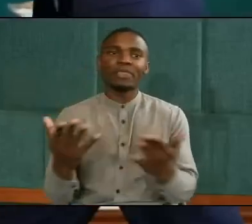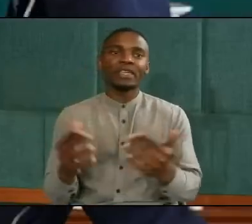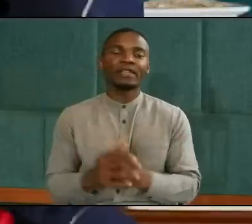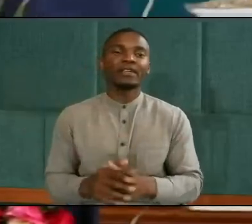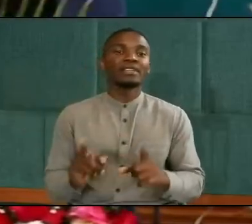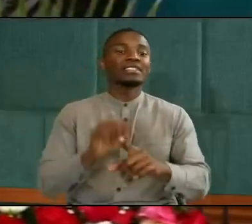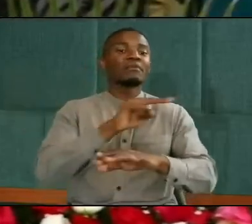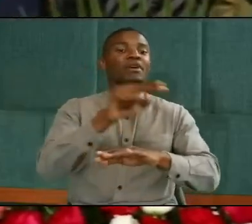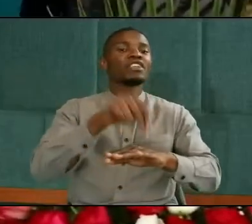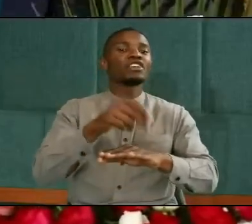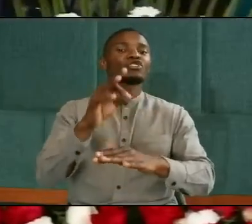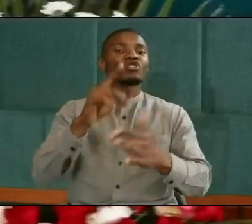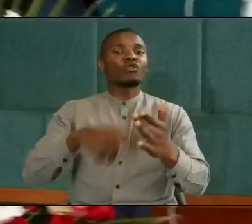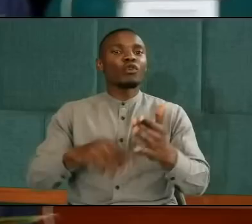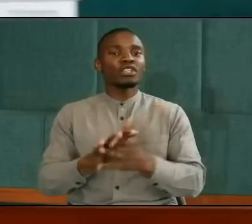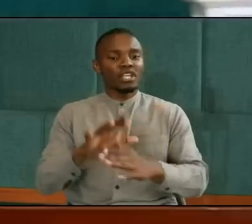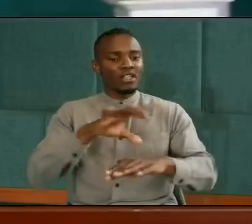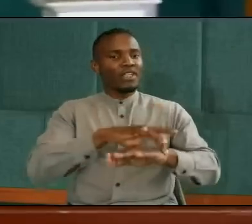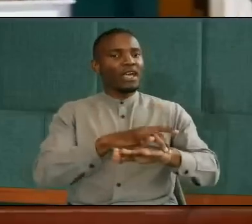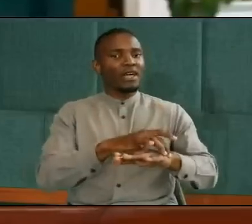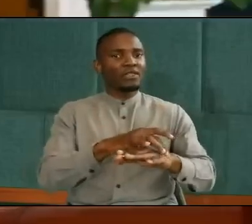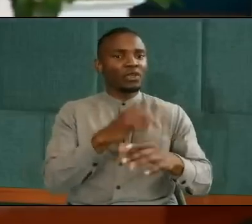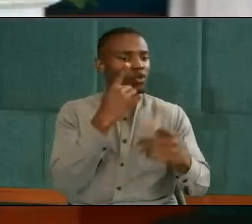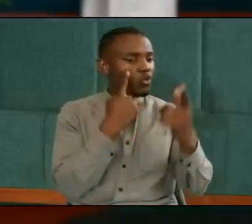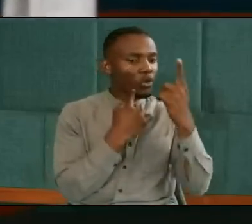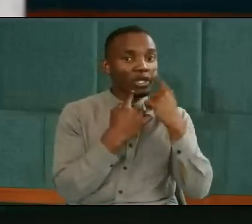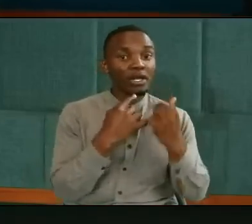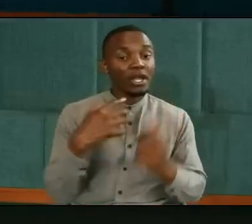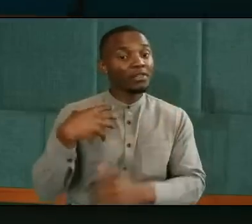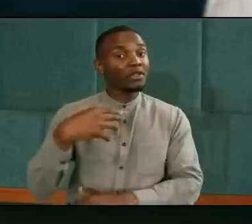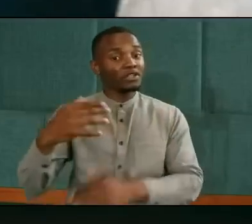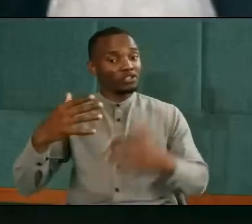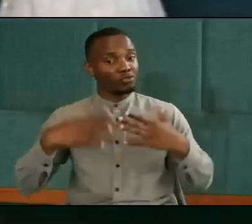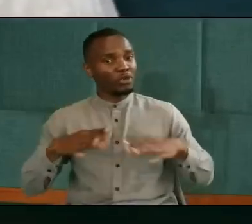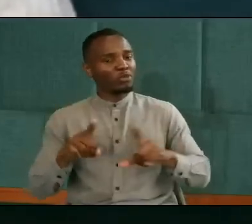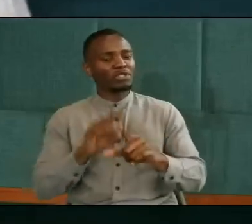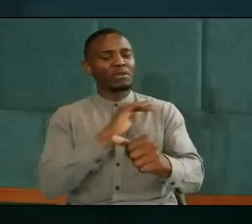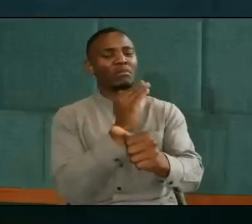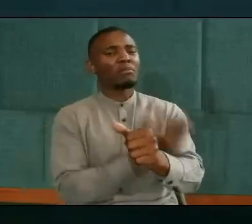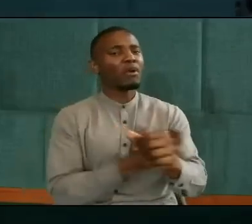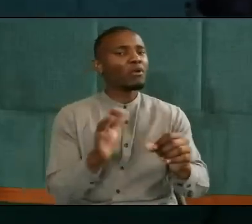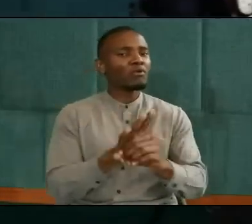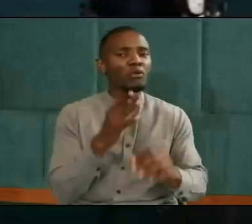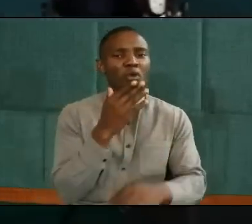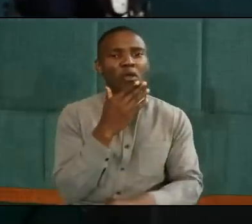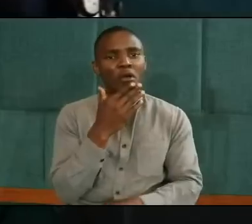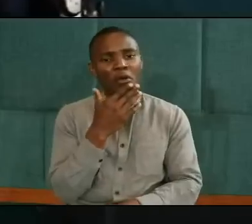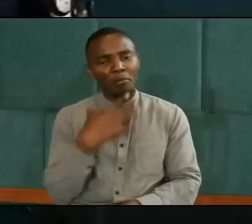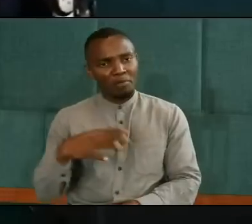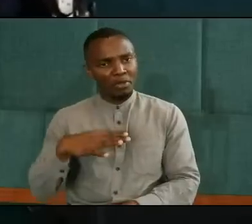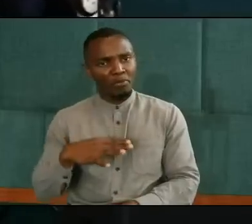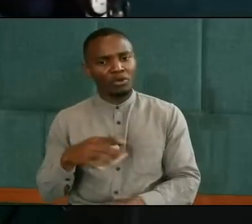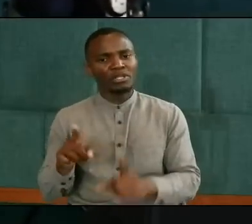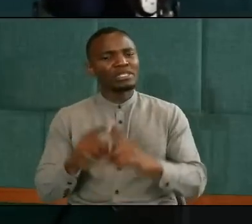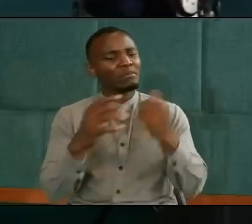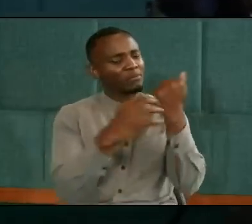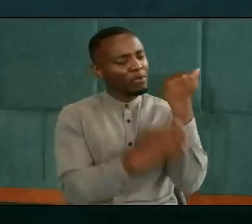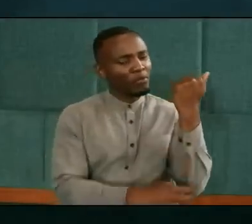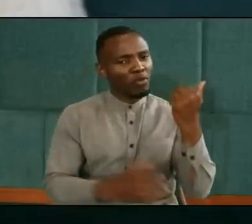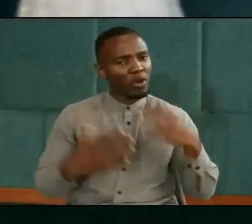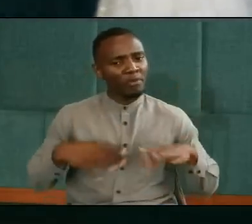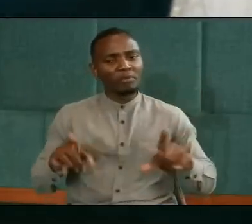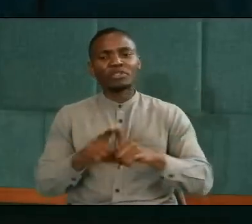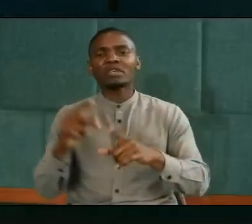of the earth will mourn. John says, the rich man and the powerful men and the mighty man and the heads of government, even the poor man and the